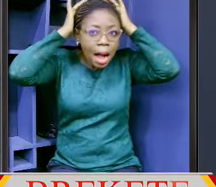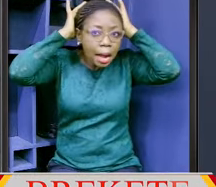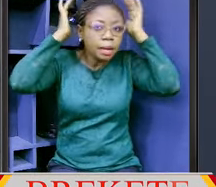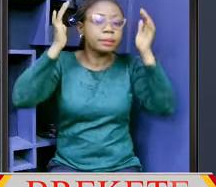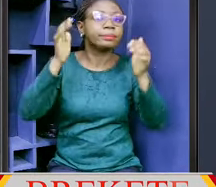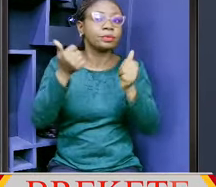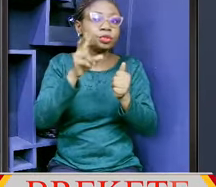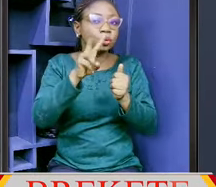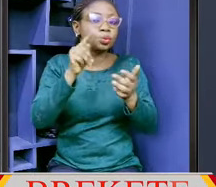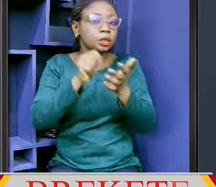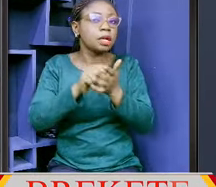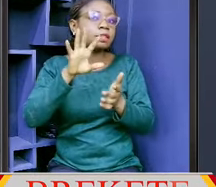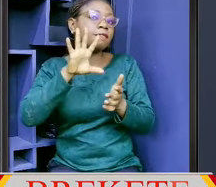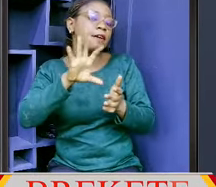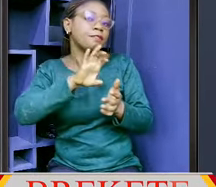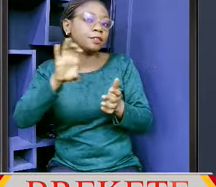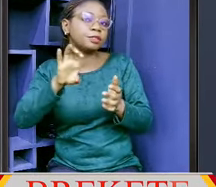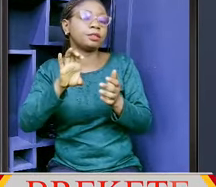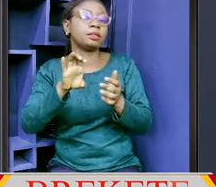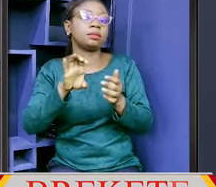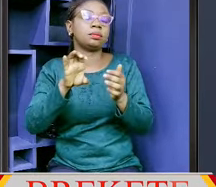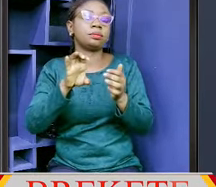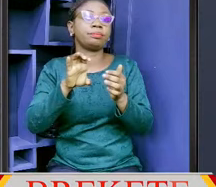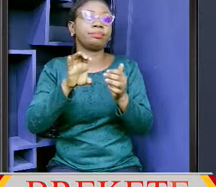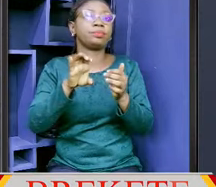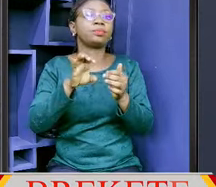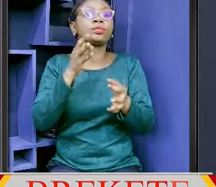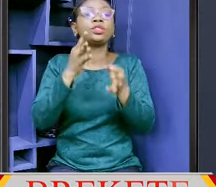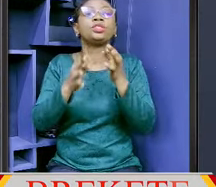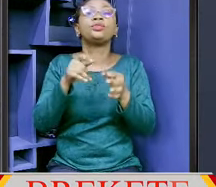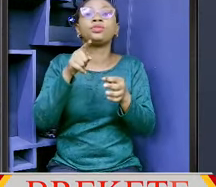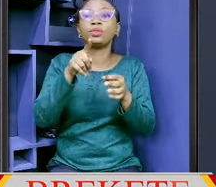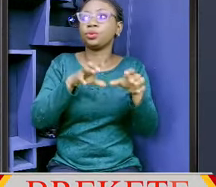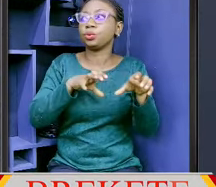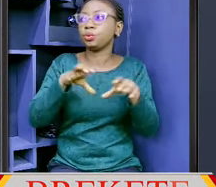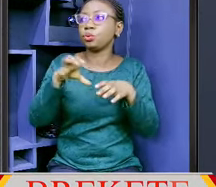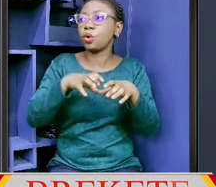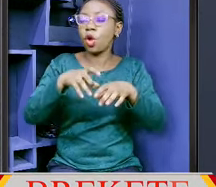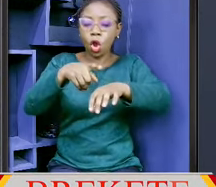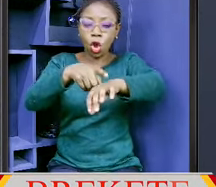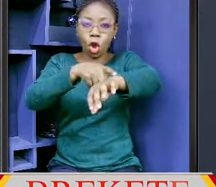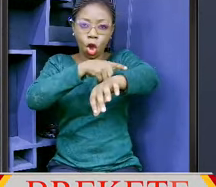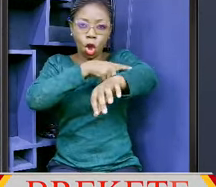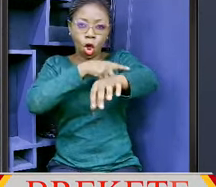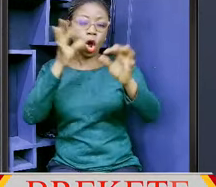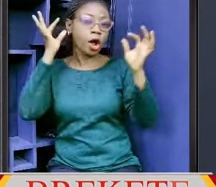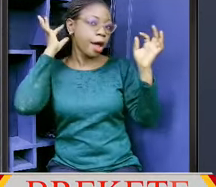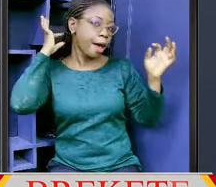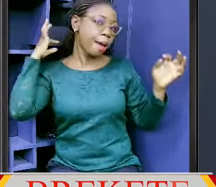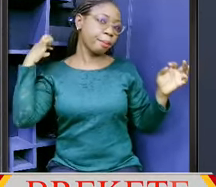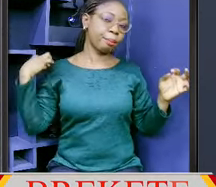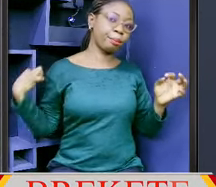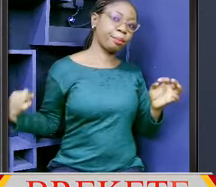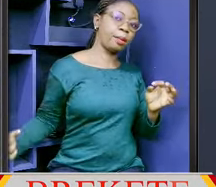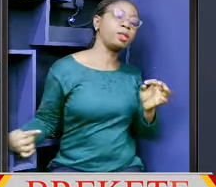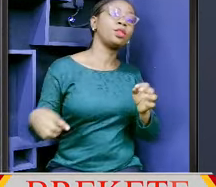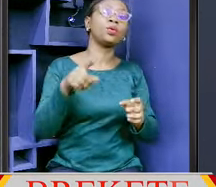sir. Then some people give me more. Some people give me like that. If you can't do long one, they will give you 5K. Yes,